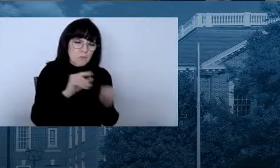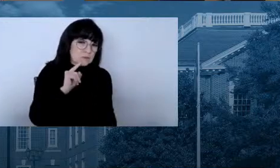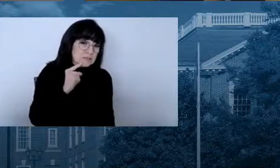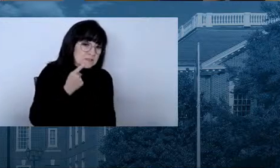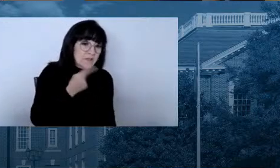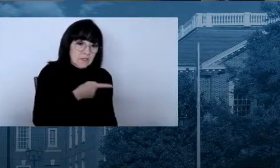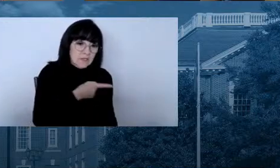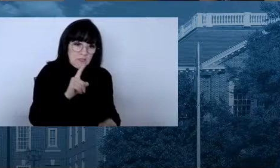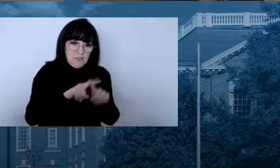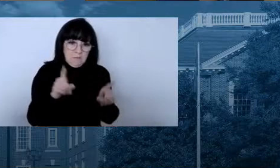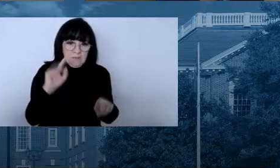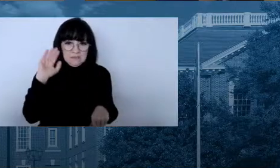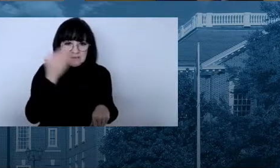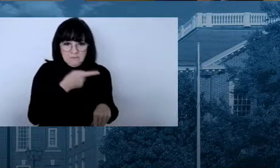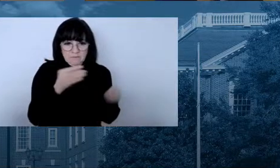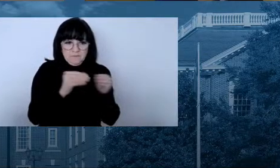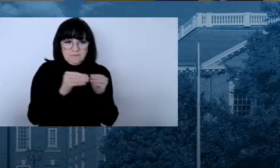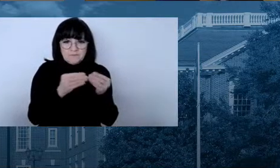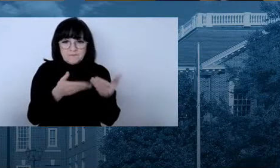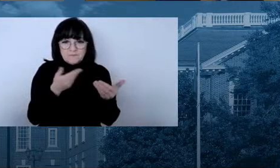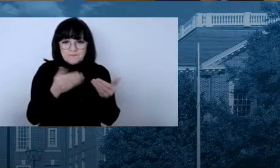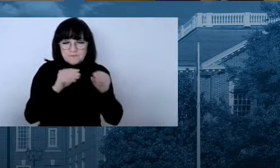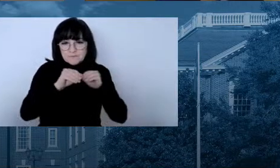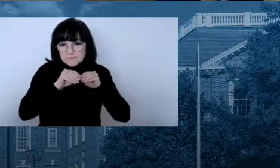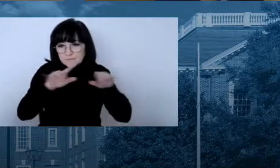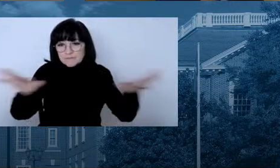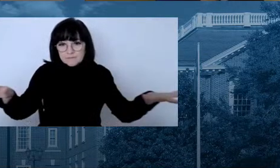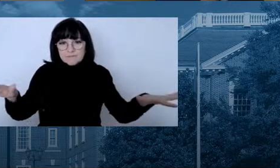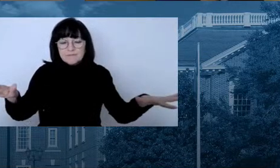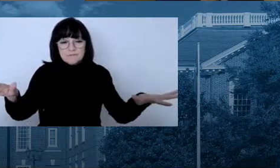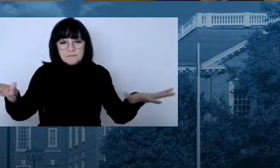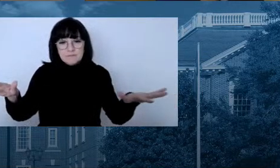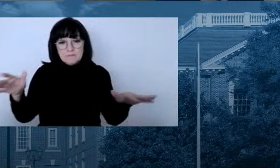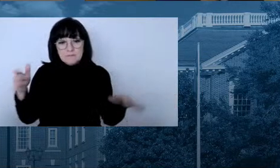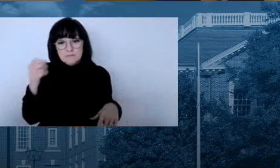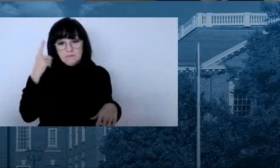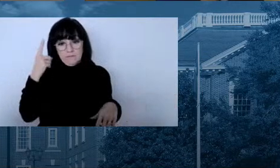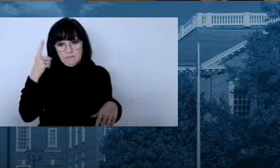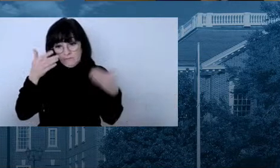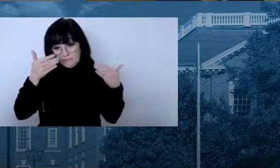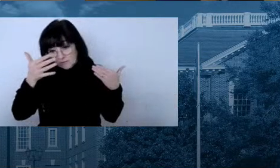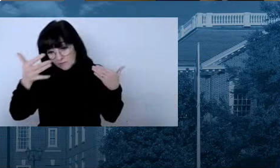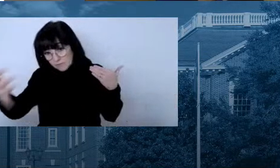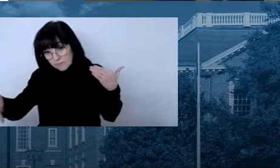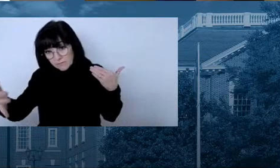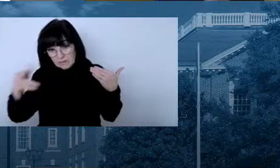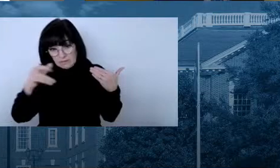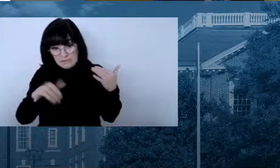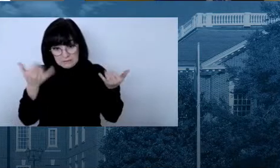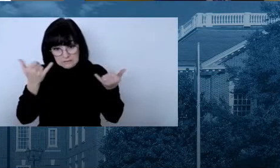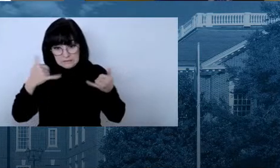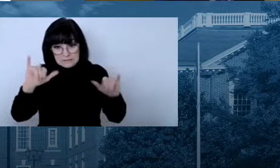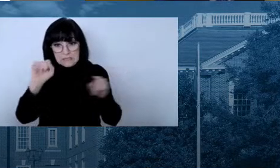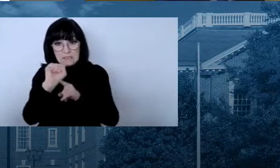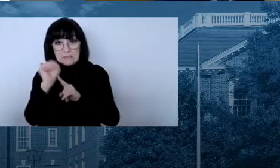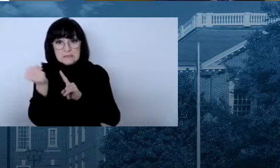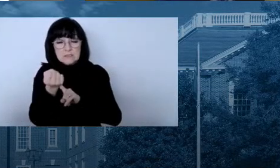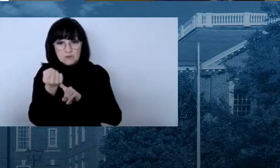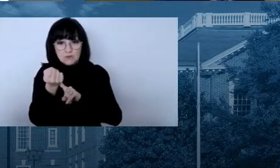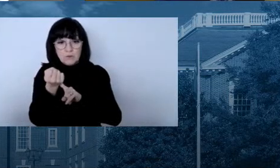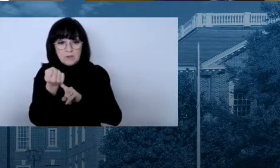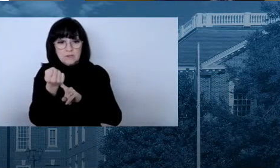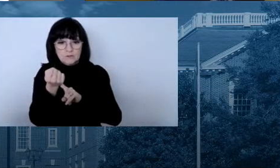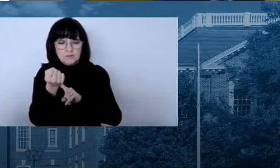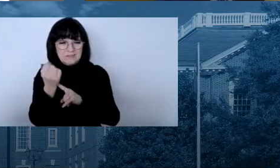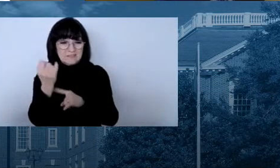based on the data. I guess looking forward, is that still the sort of situation we're in, that if this